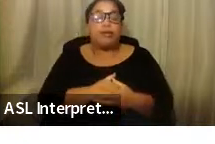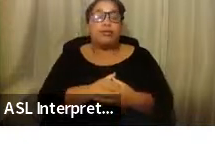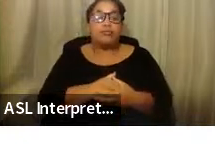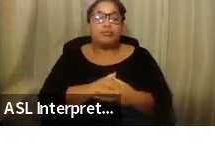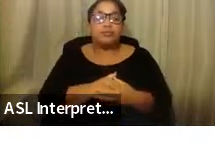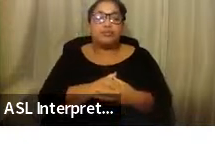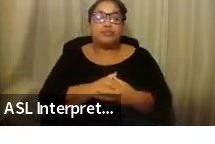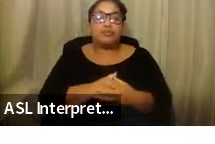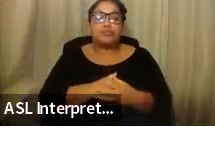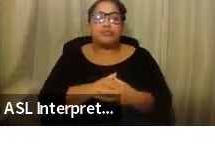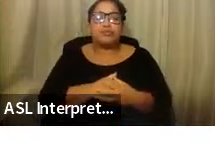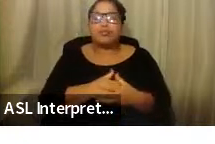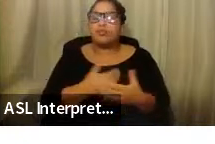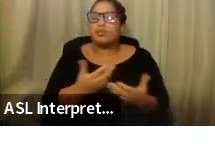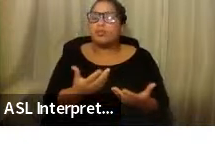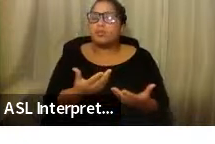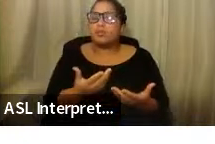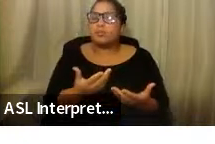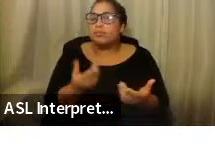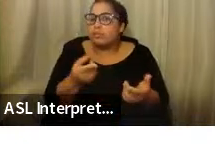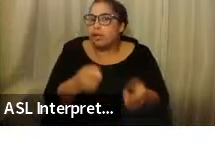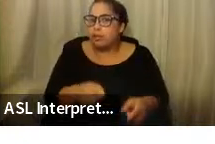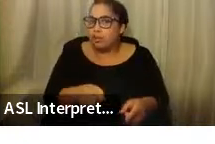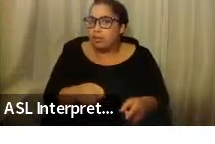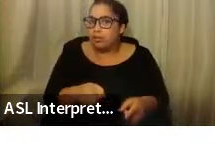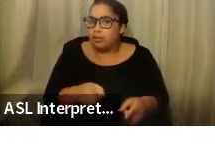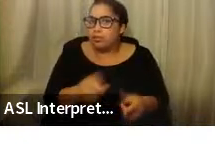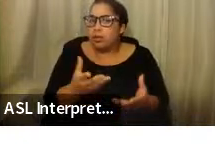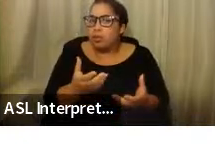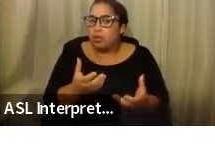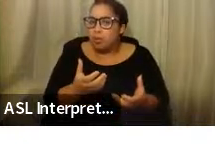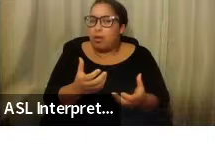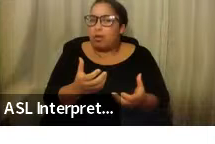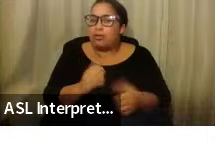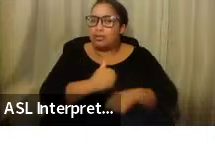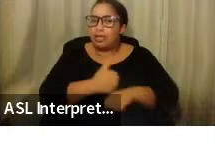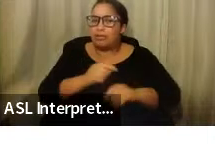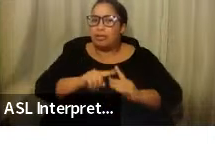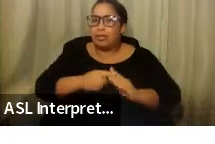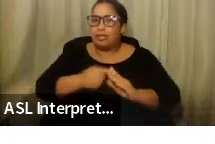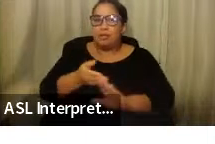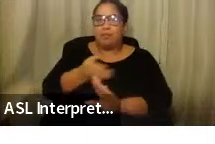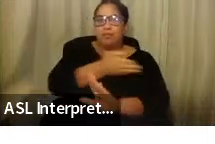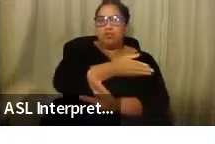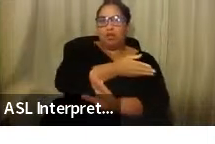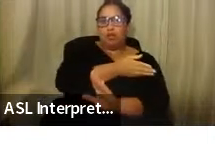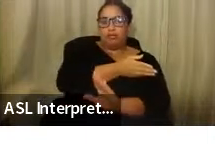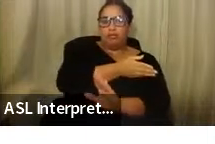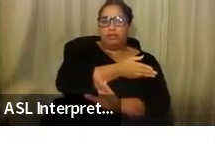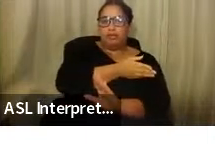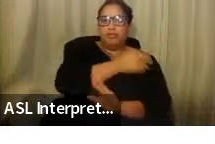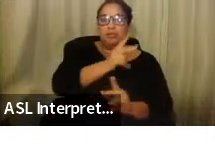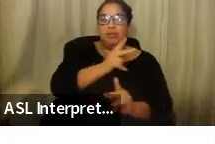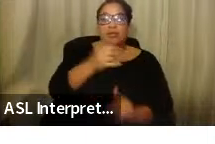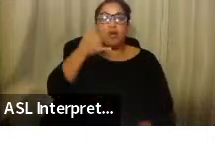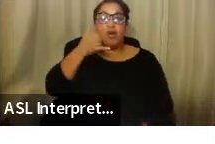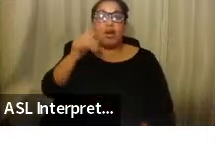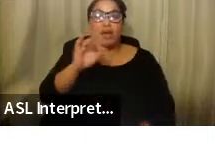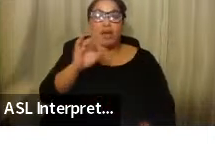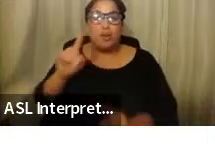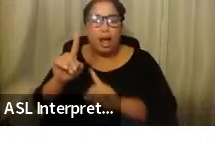So what has happened is we want to put some things at the beginning so that people don't even have to call